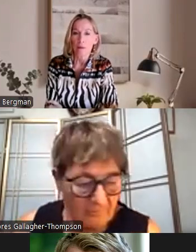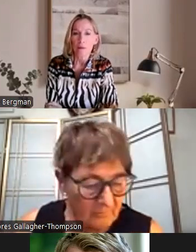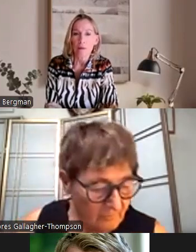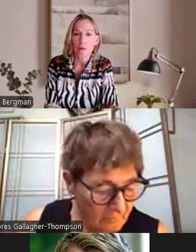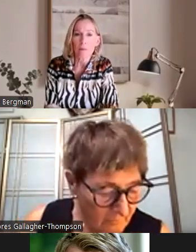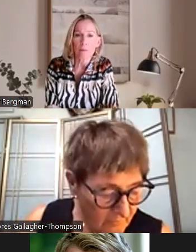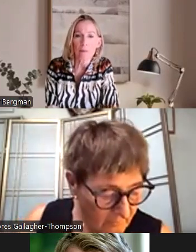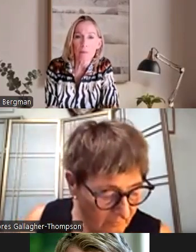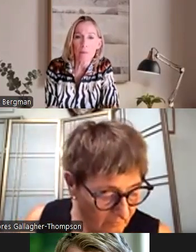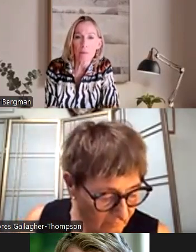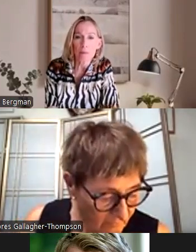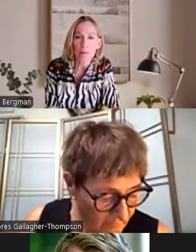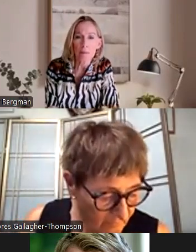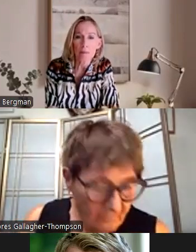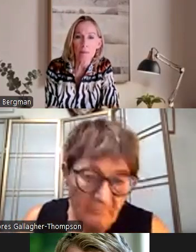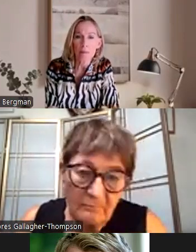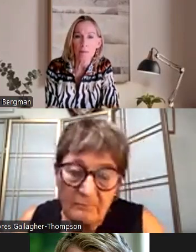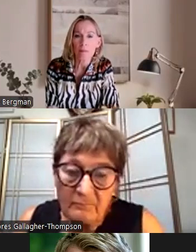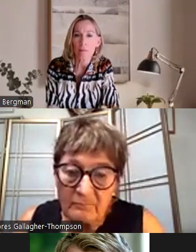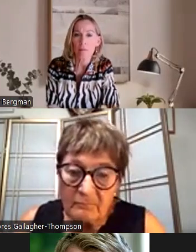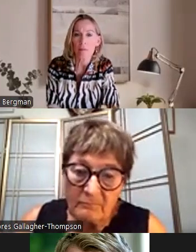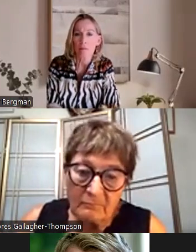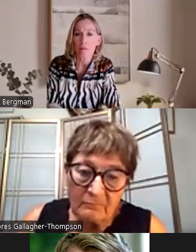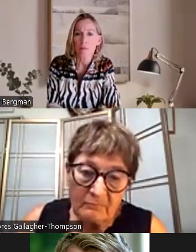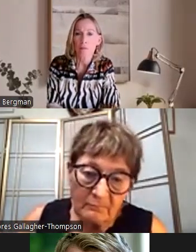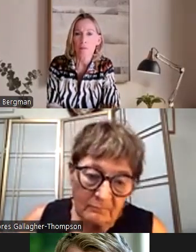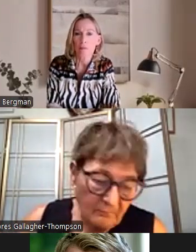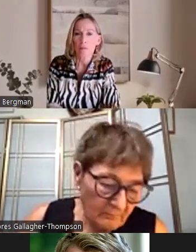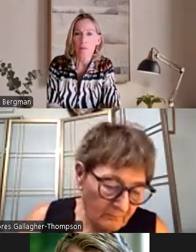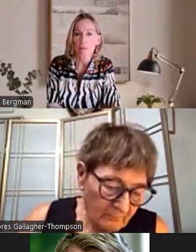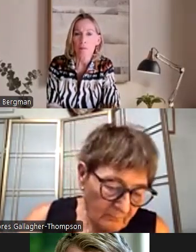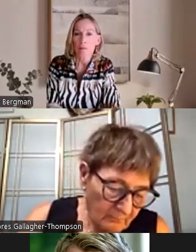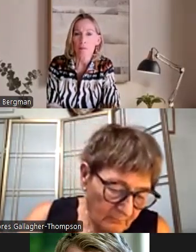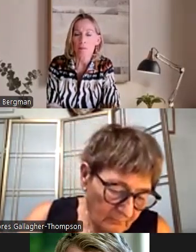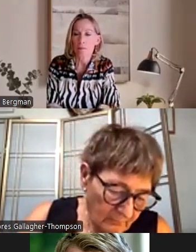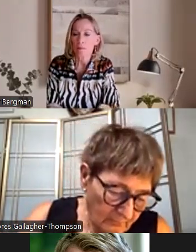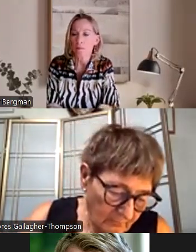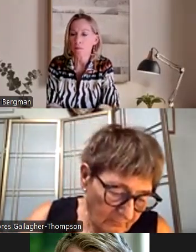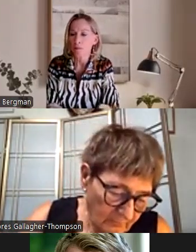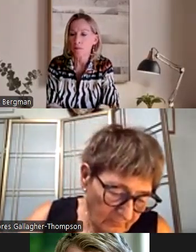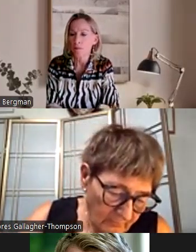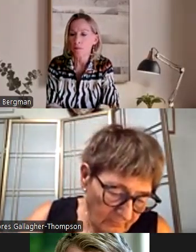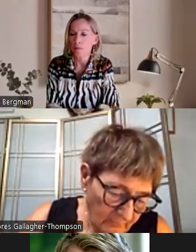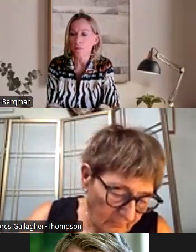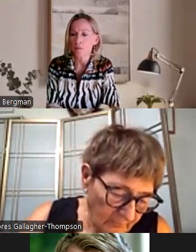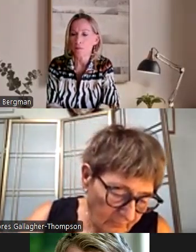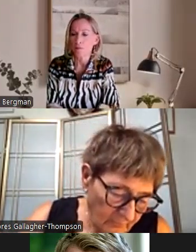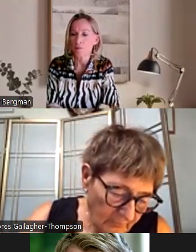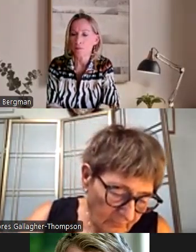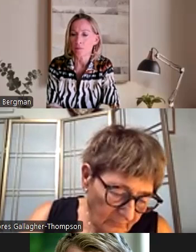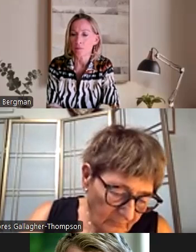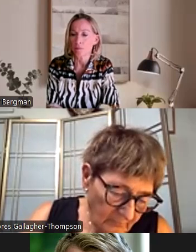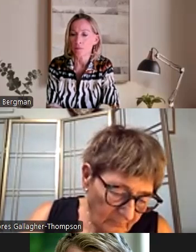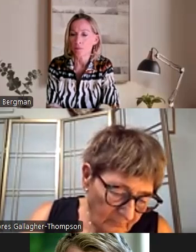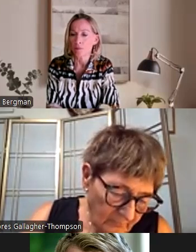5% of people with Down syndrome have access to a physician that knows really anything about Down syndrome. So even though Dementia Care Aware will